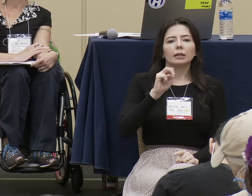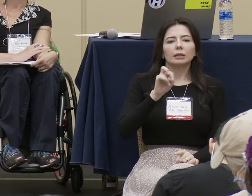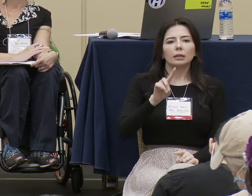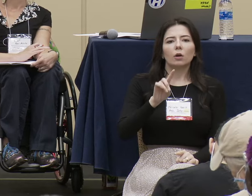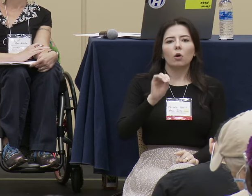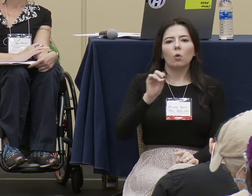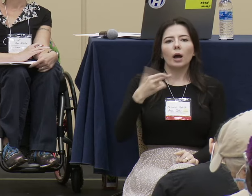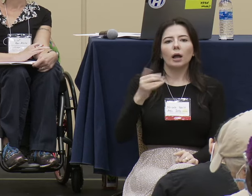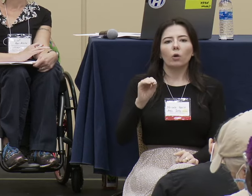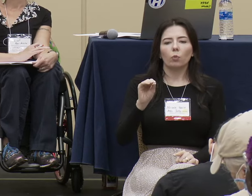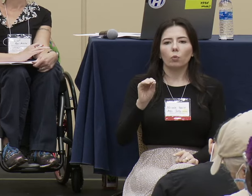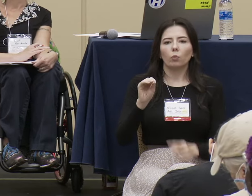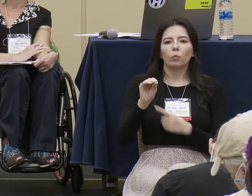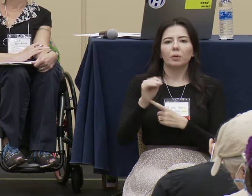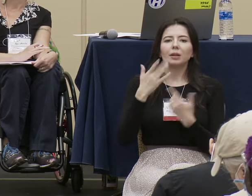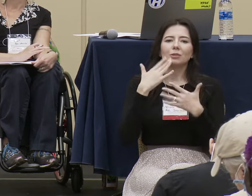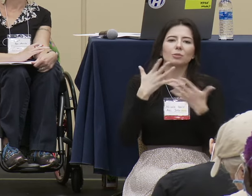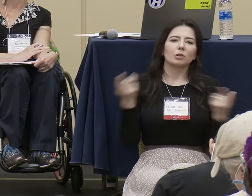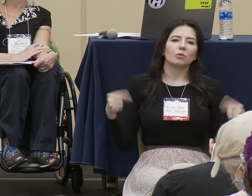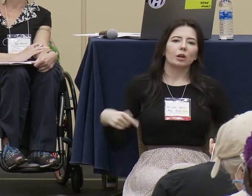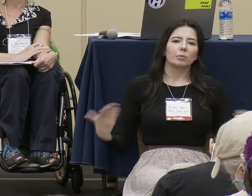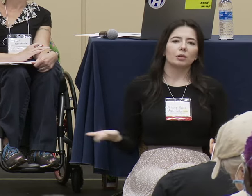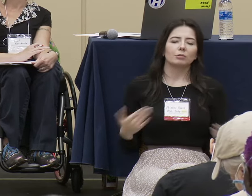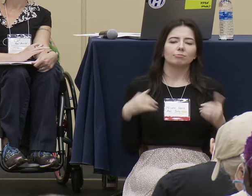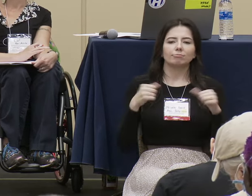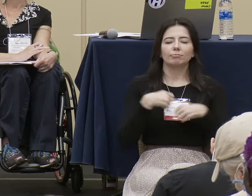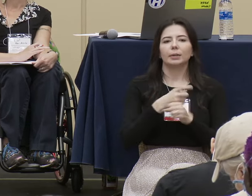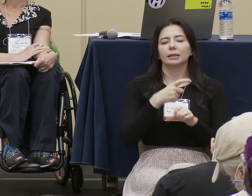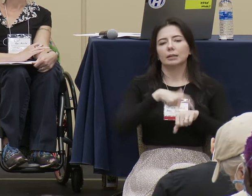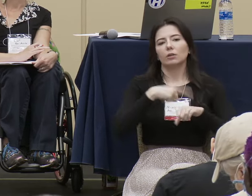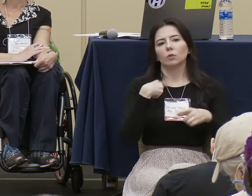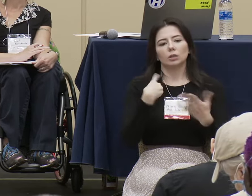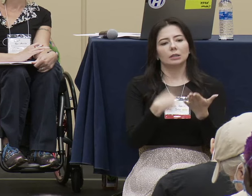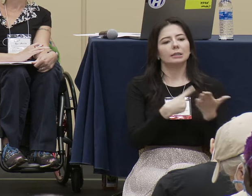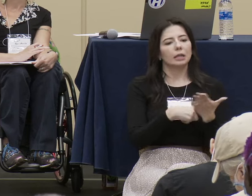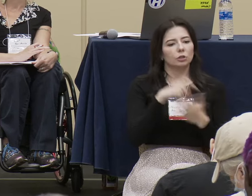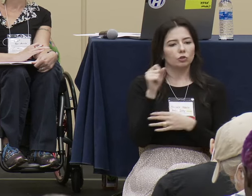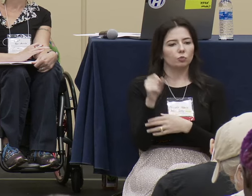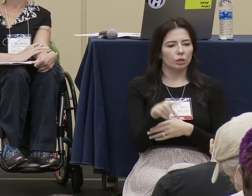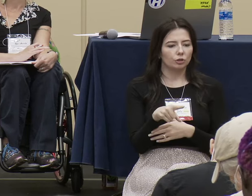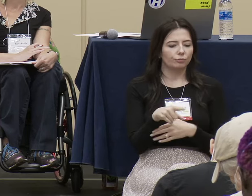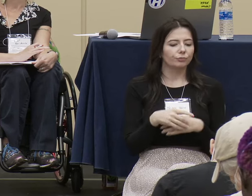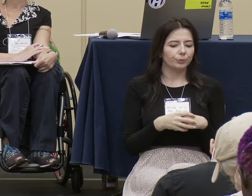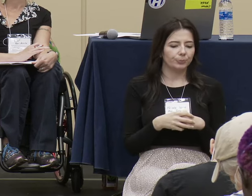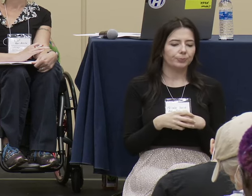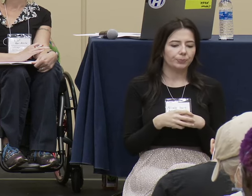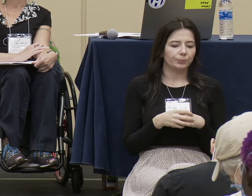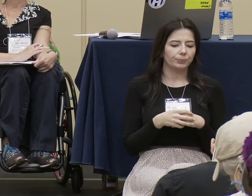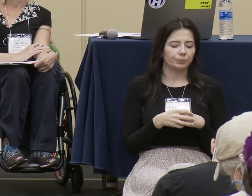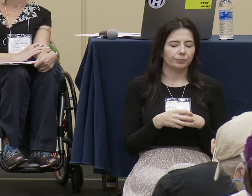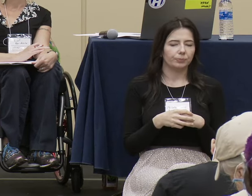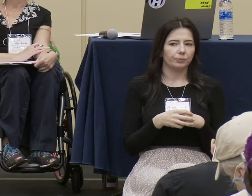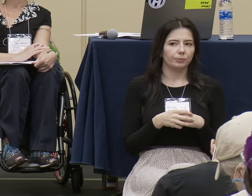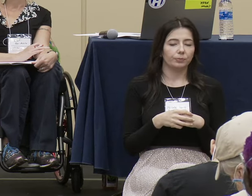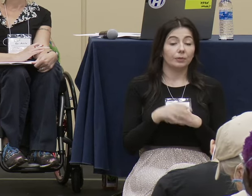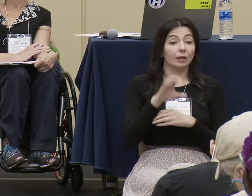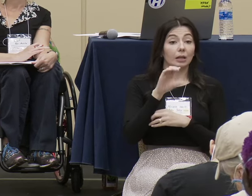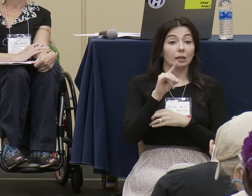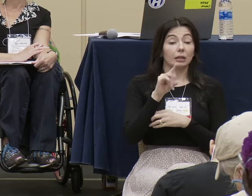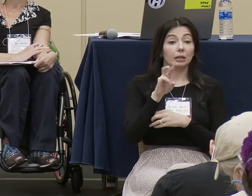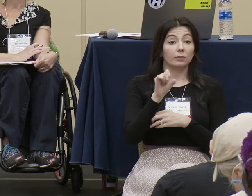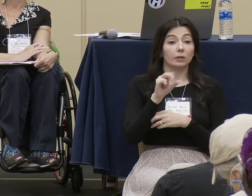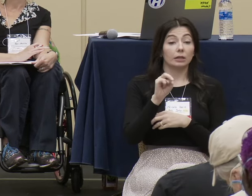this talk today and making time for a discussion and questions, especially. So in Cleveland right